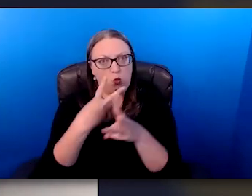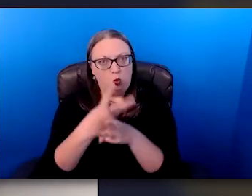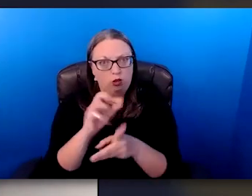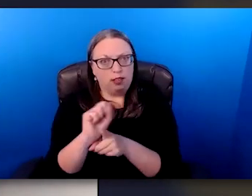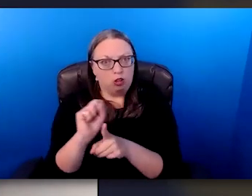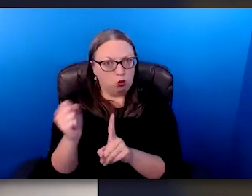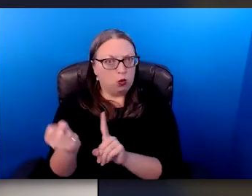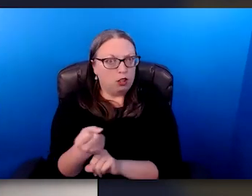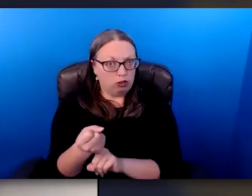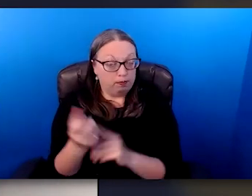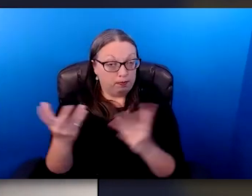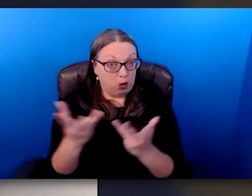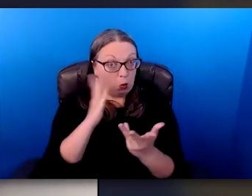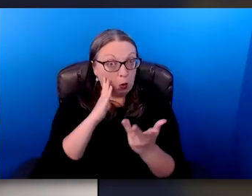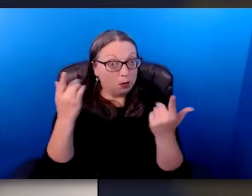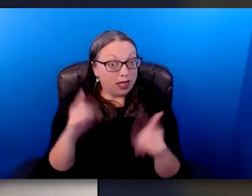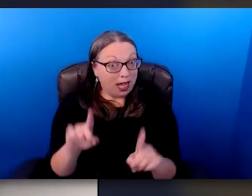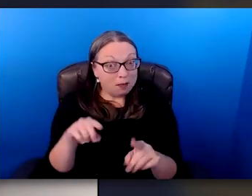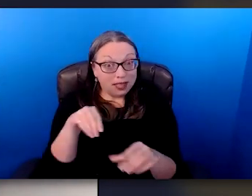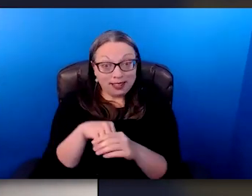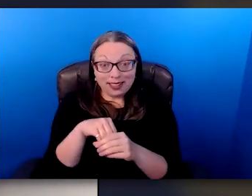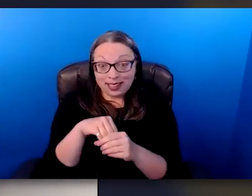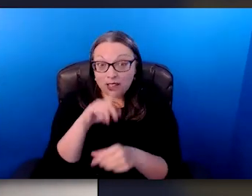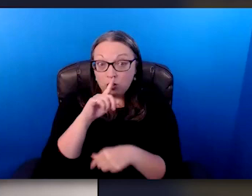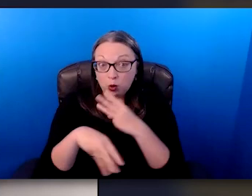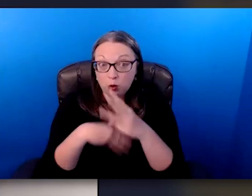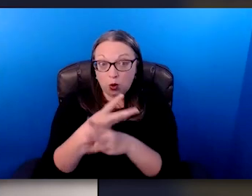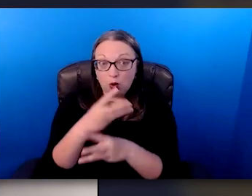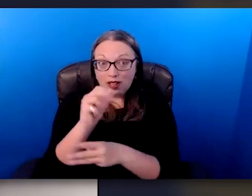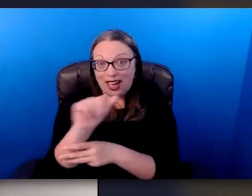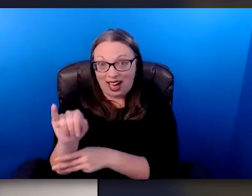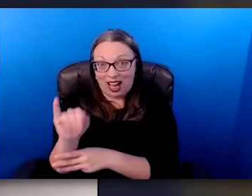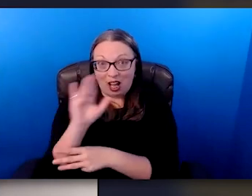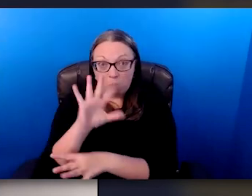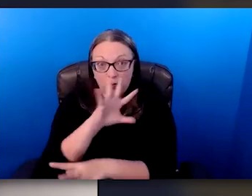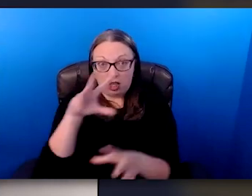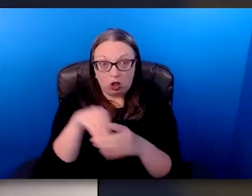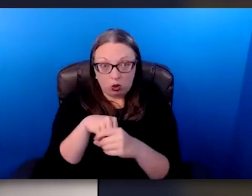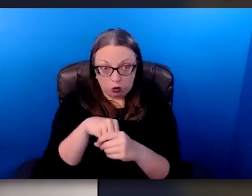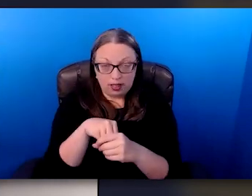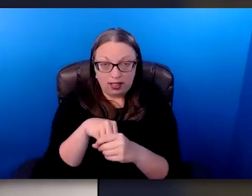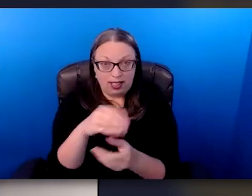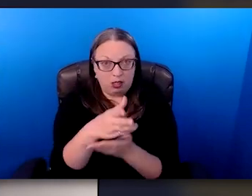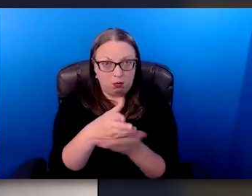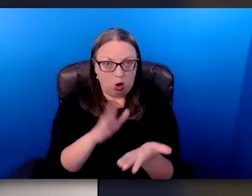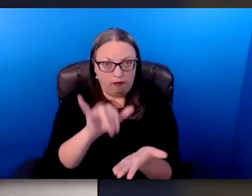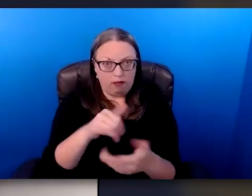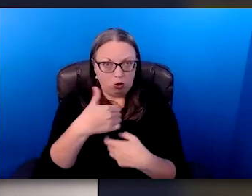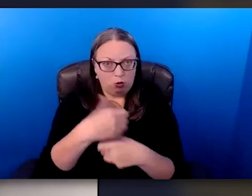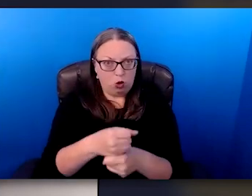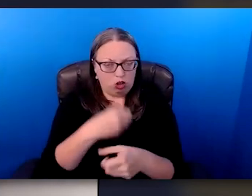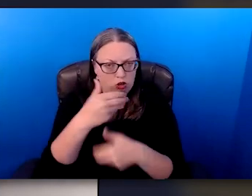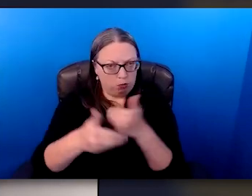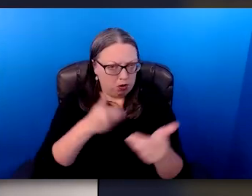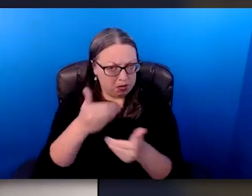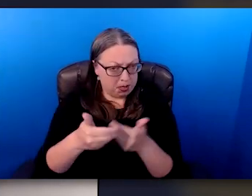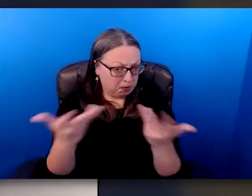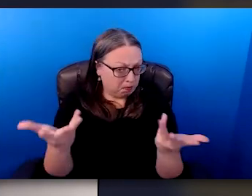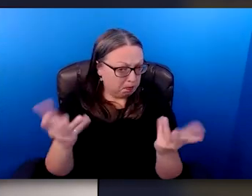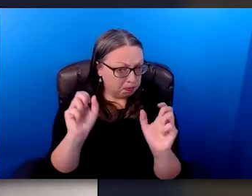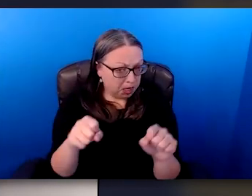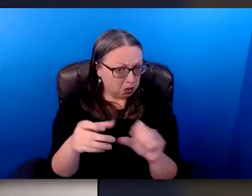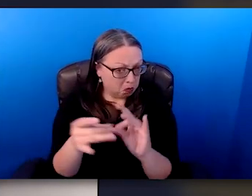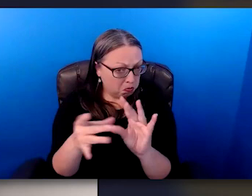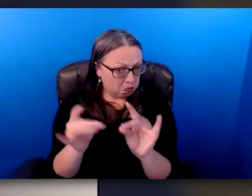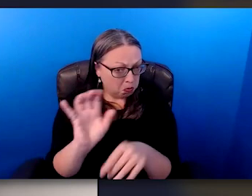what's going to be happening in the real world is that AI will become part of those production processes. So I just wondered if you could speak to that a little bit. That